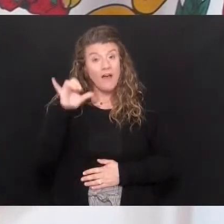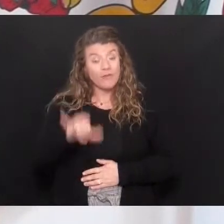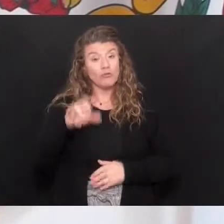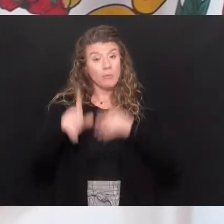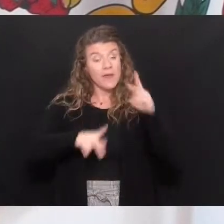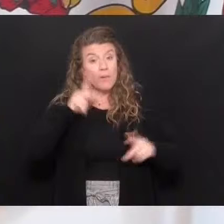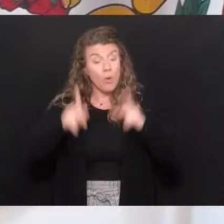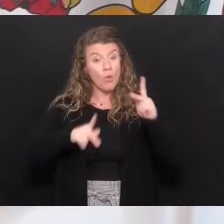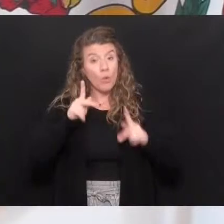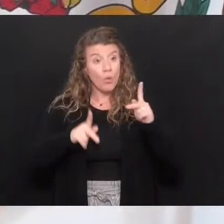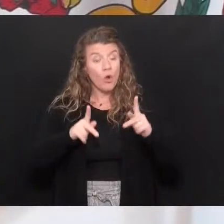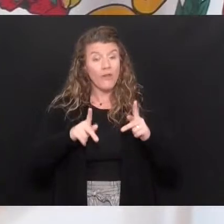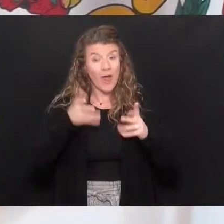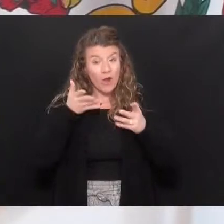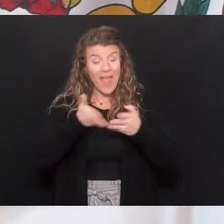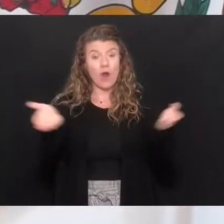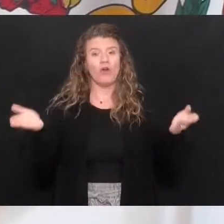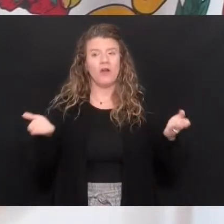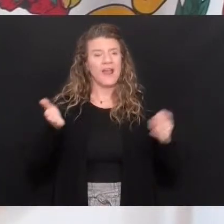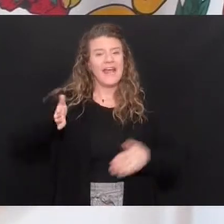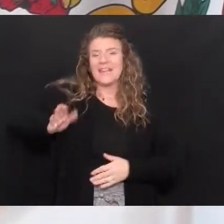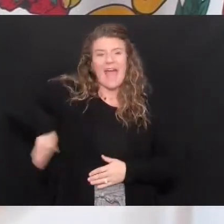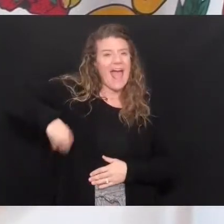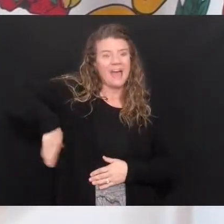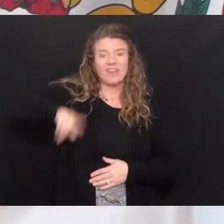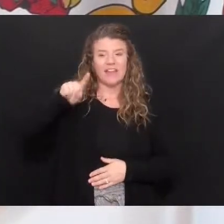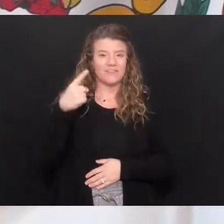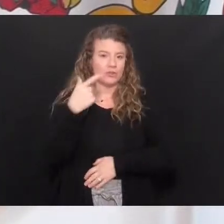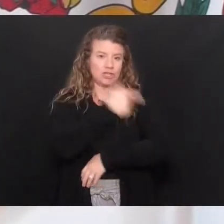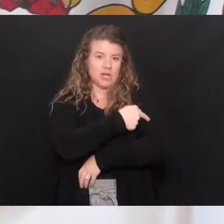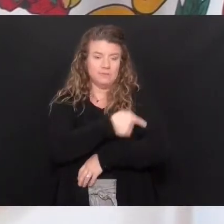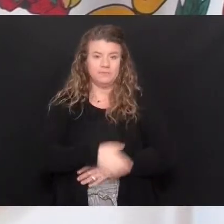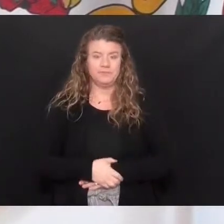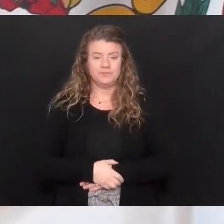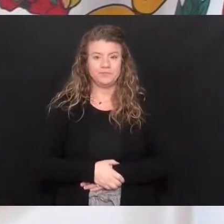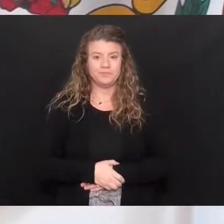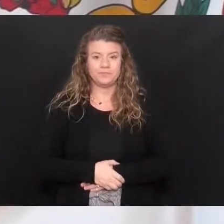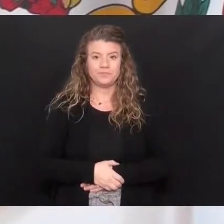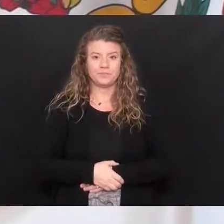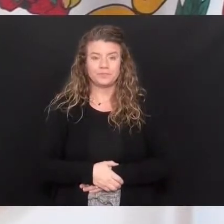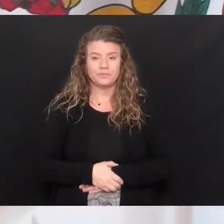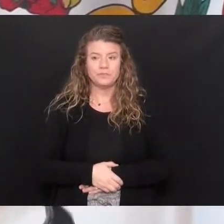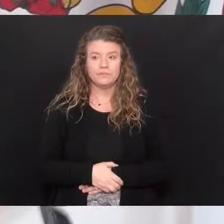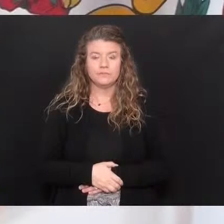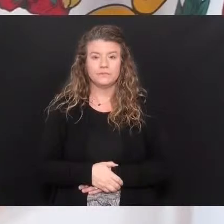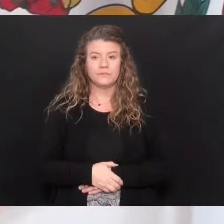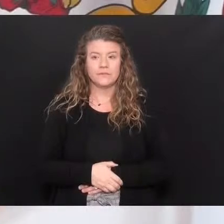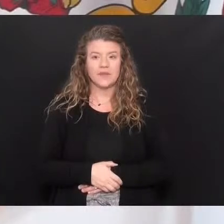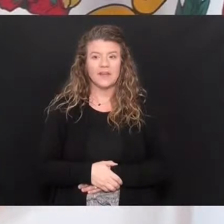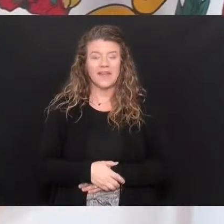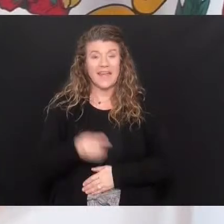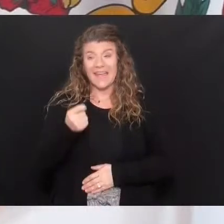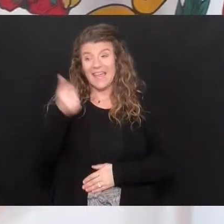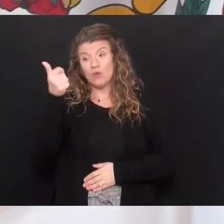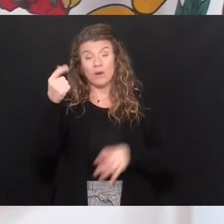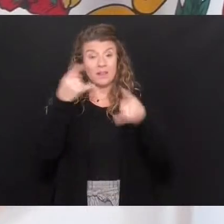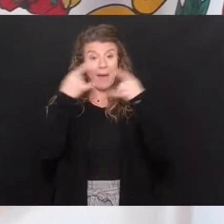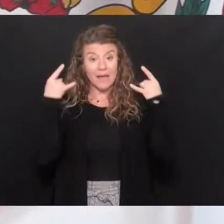people that are out there that haven't had a first-round shot, getting rid of these